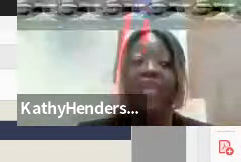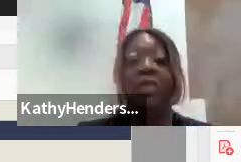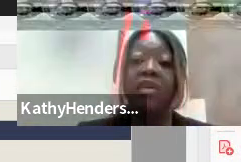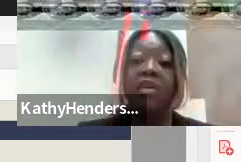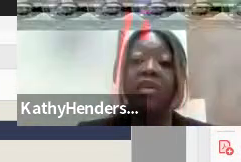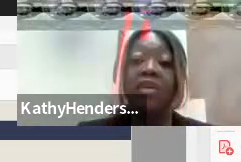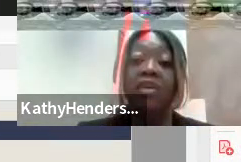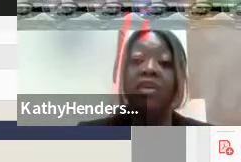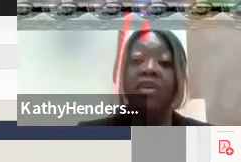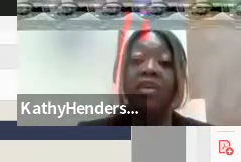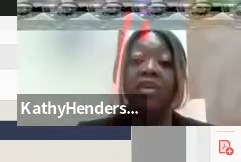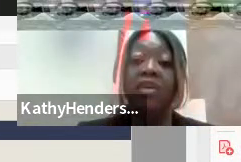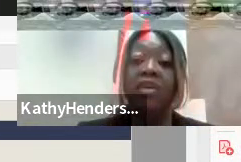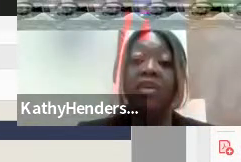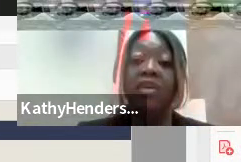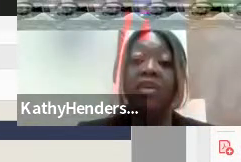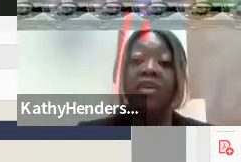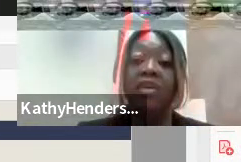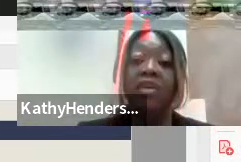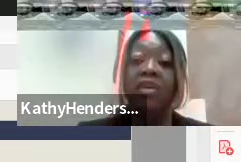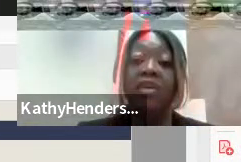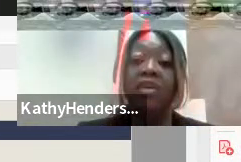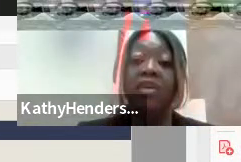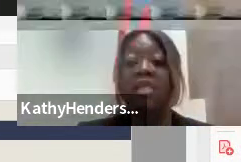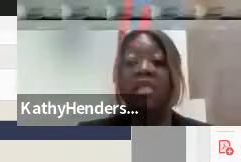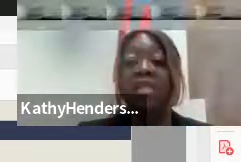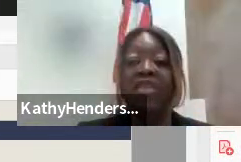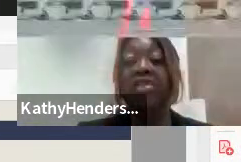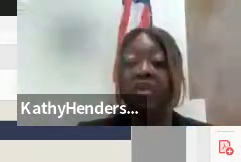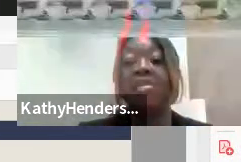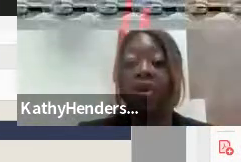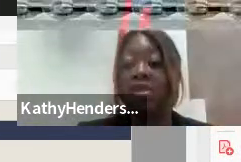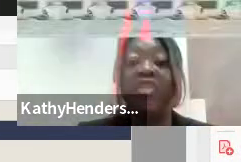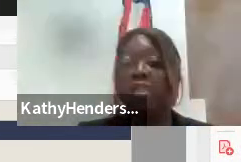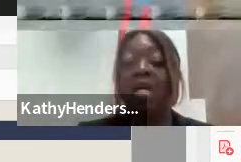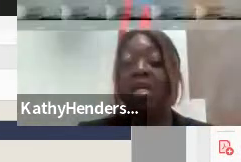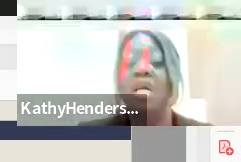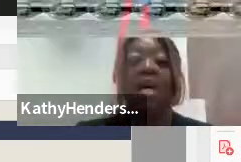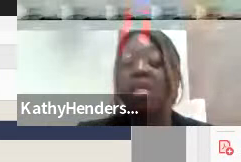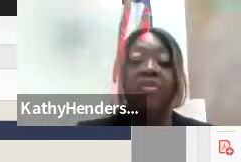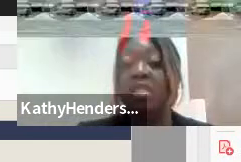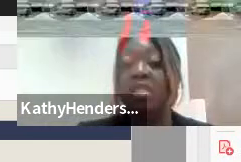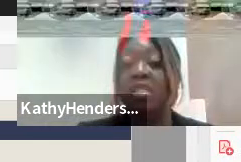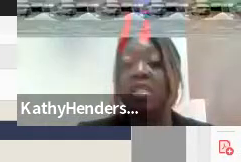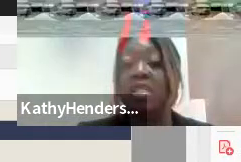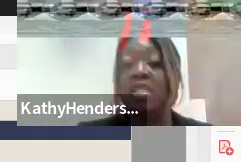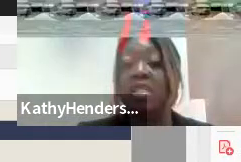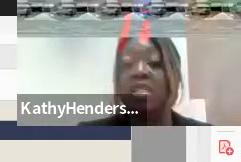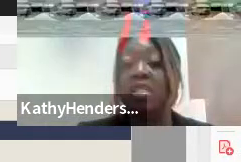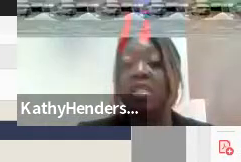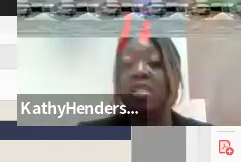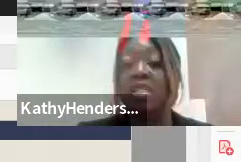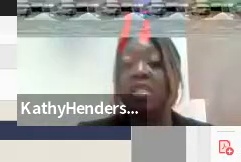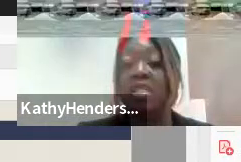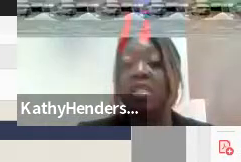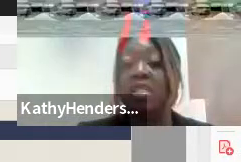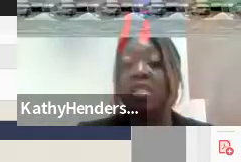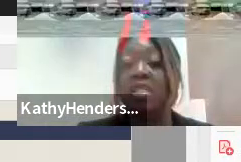single family row houses, federal style single family row houses. Your house already